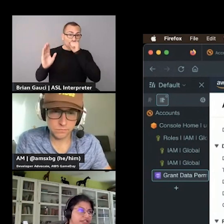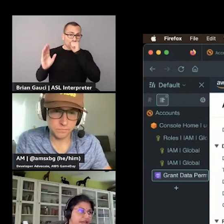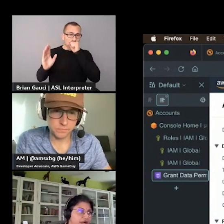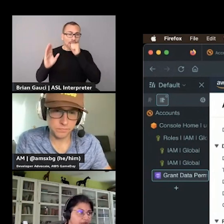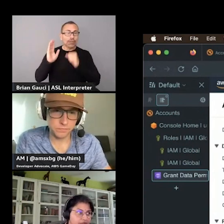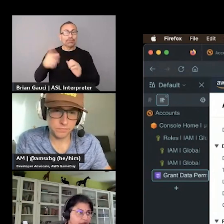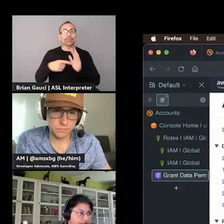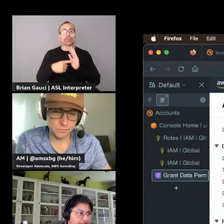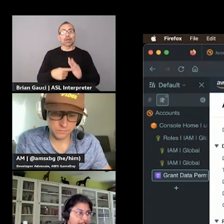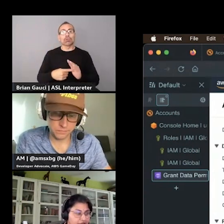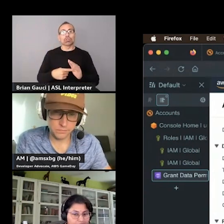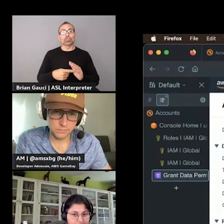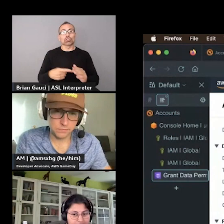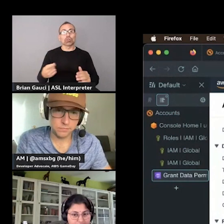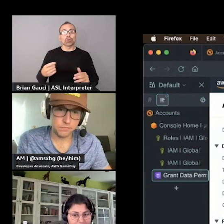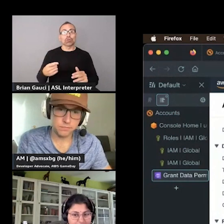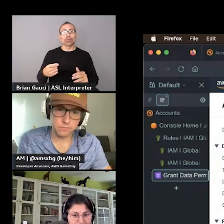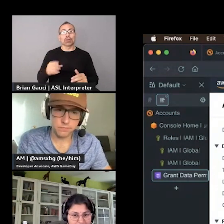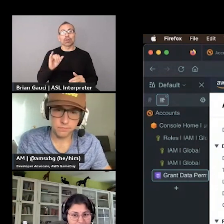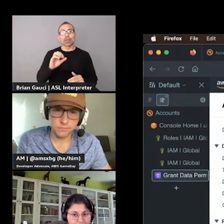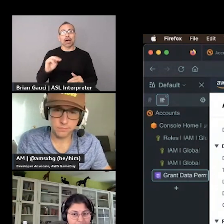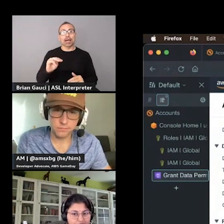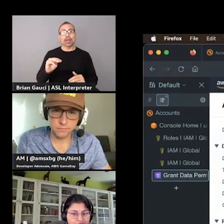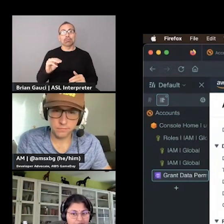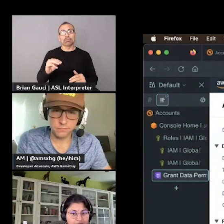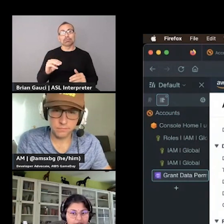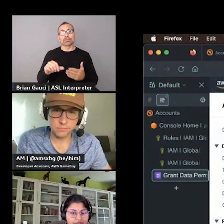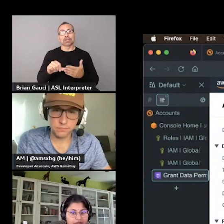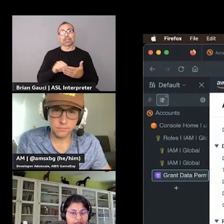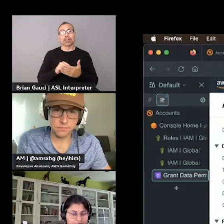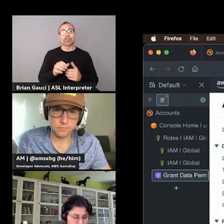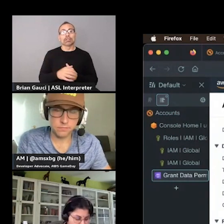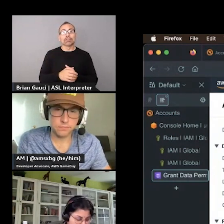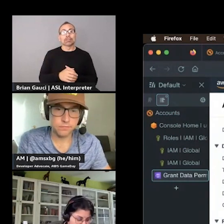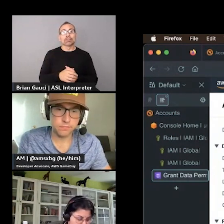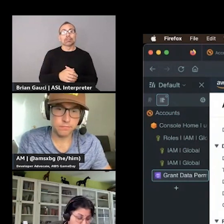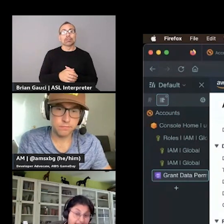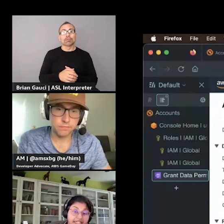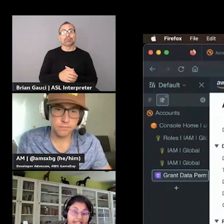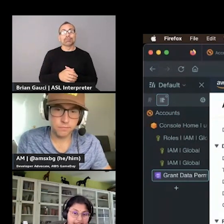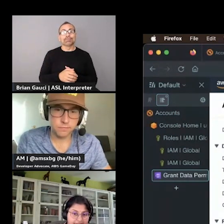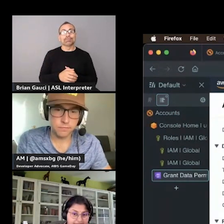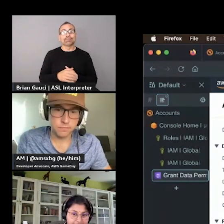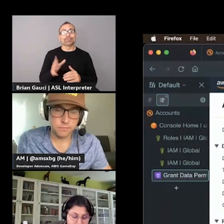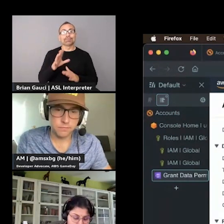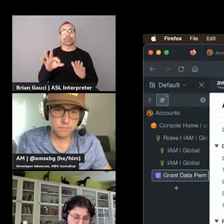show the same account or the in-account sharing scenario. So I would choose